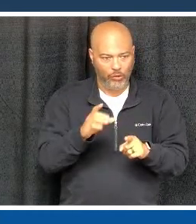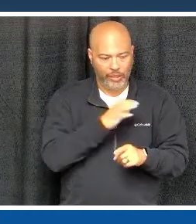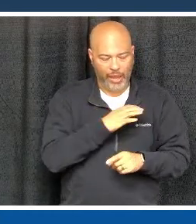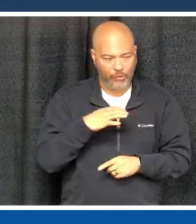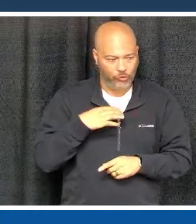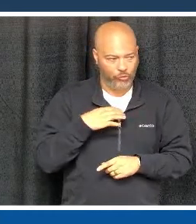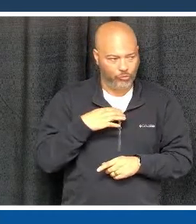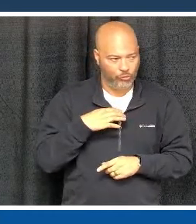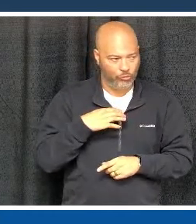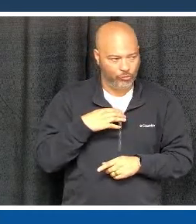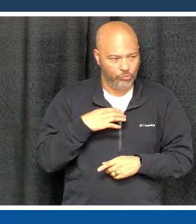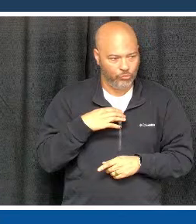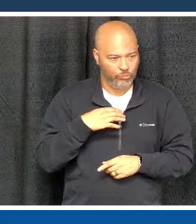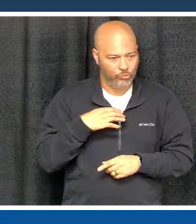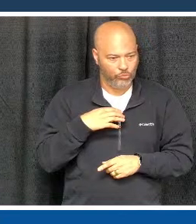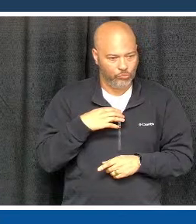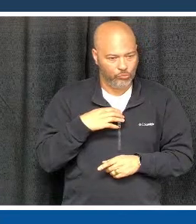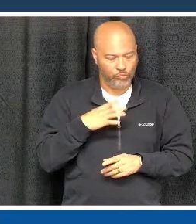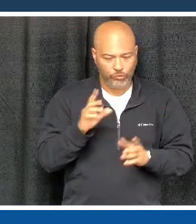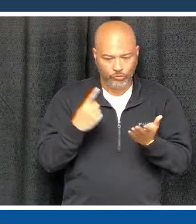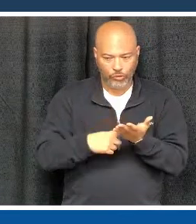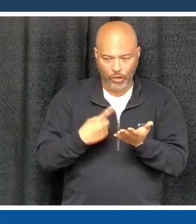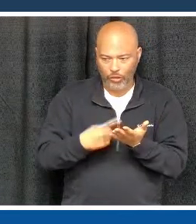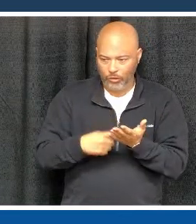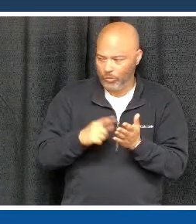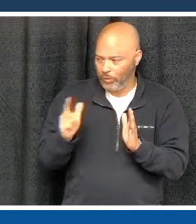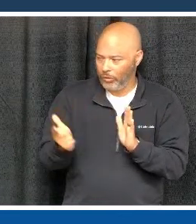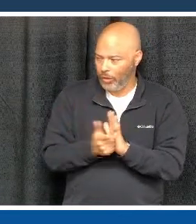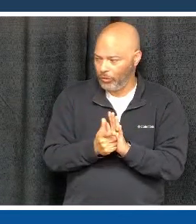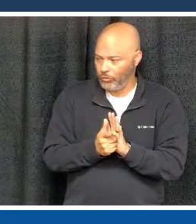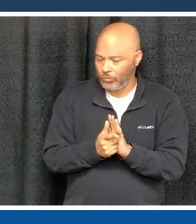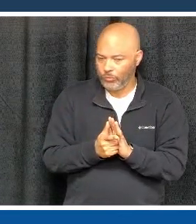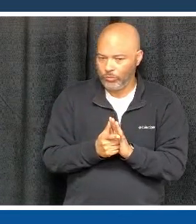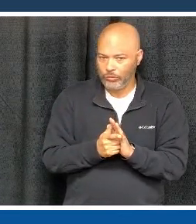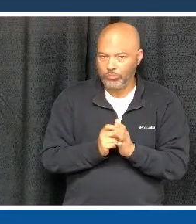council talks about this lawsuit.